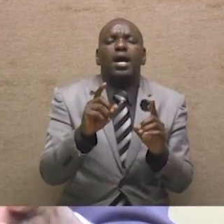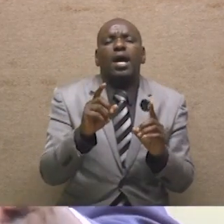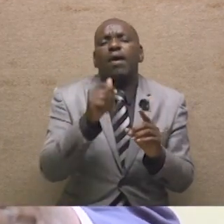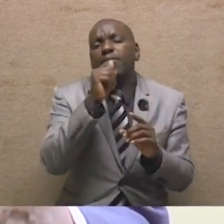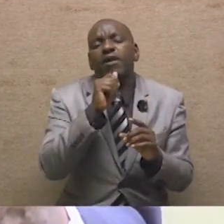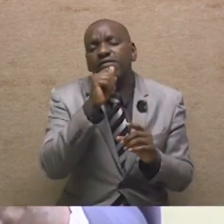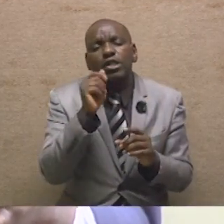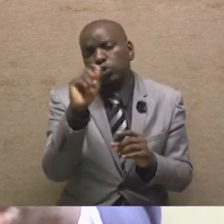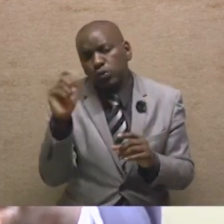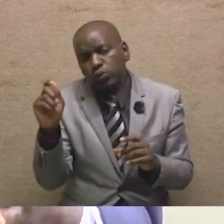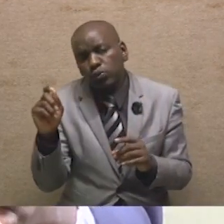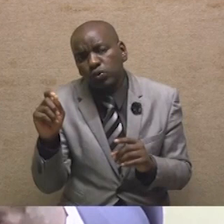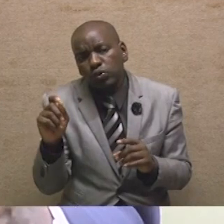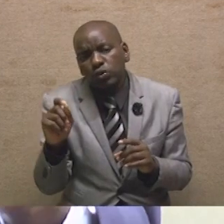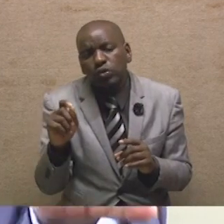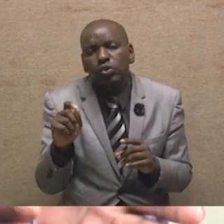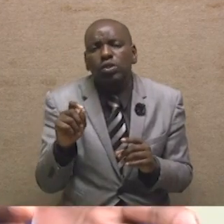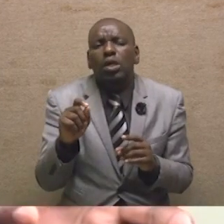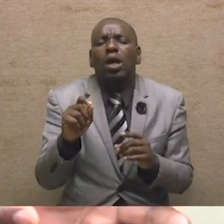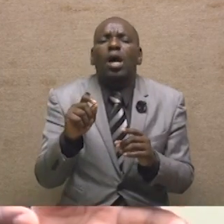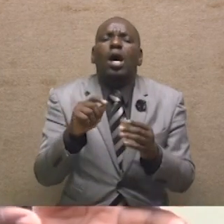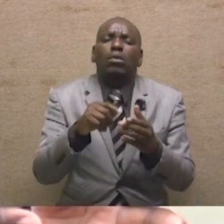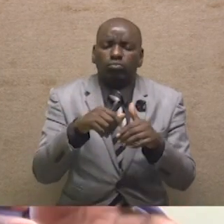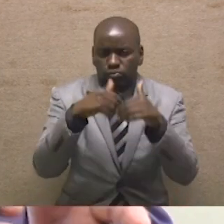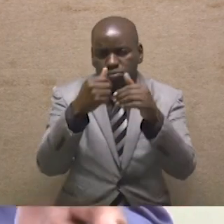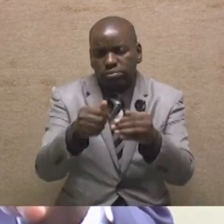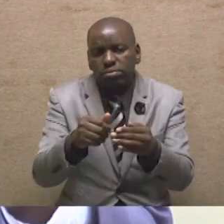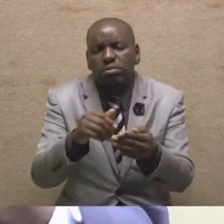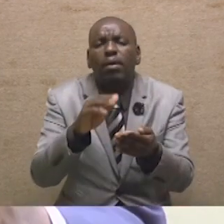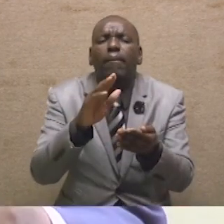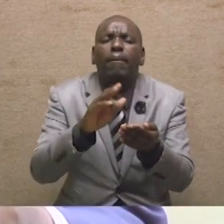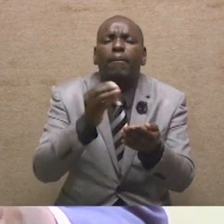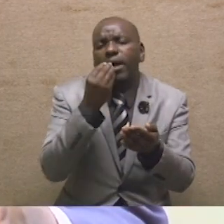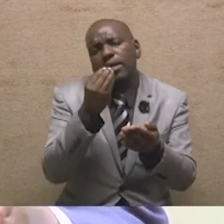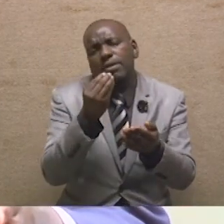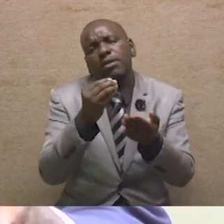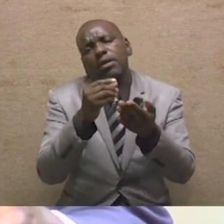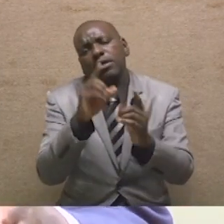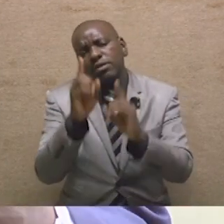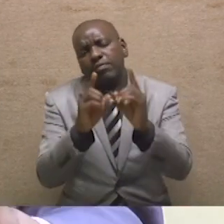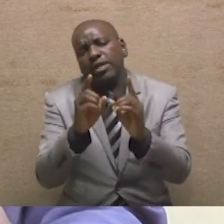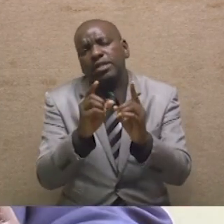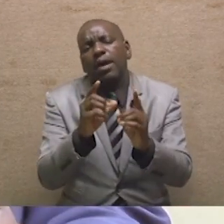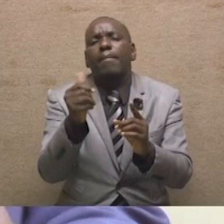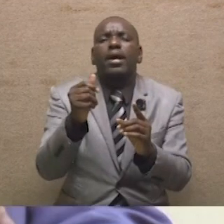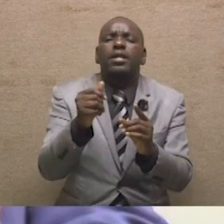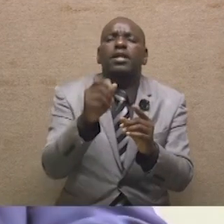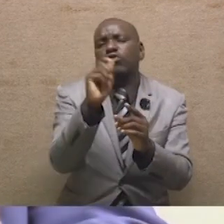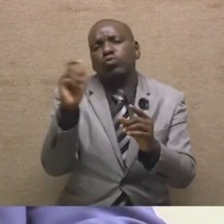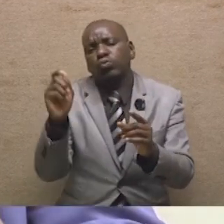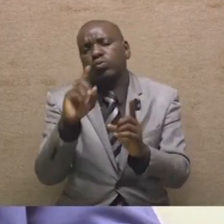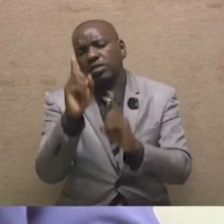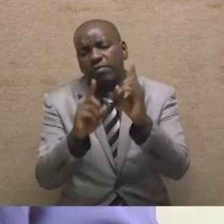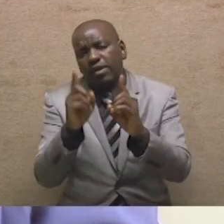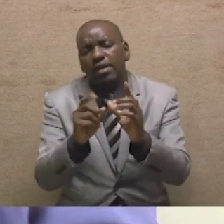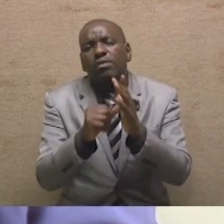in the non-governmental grouping, there are profit-making schools, there are non-profit making schools, there are home schools, as we